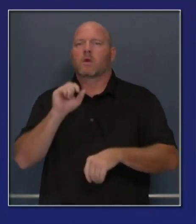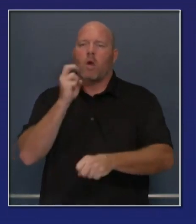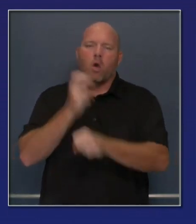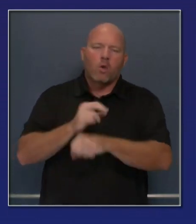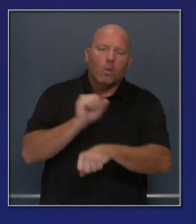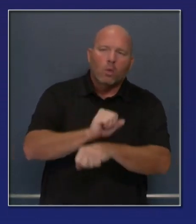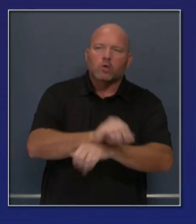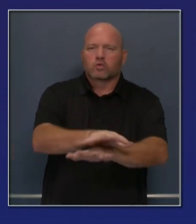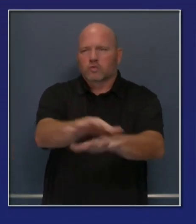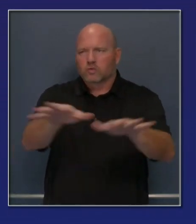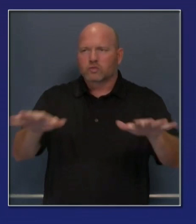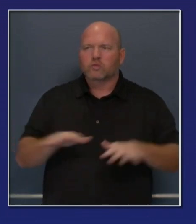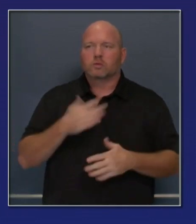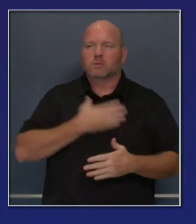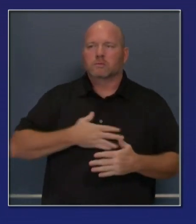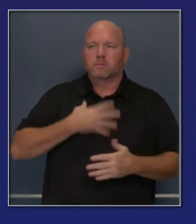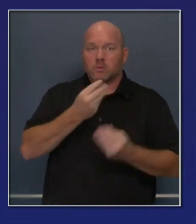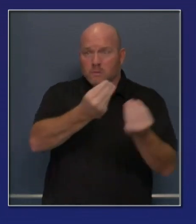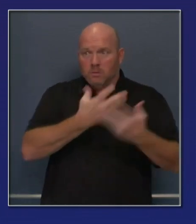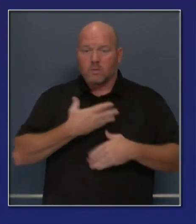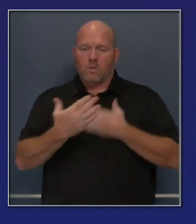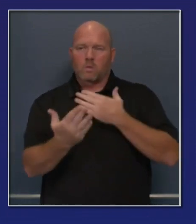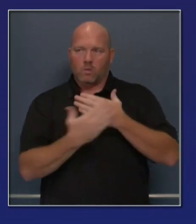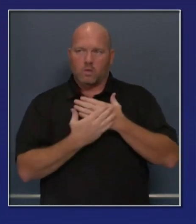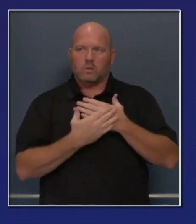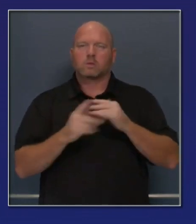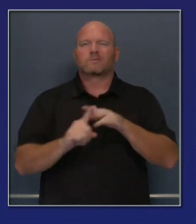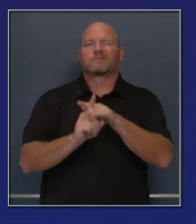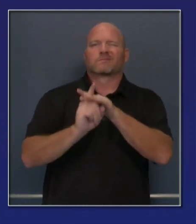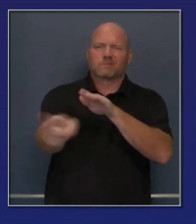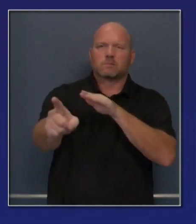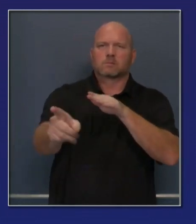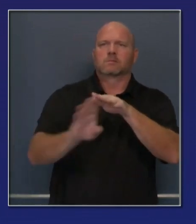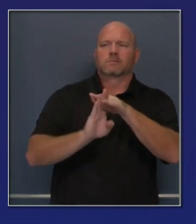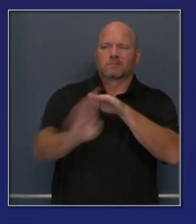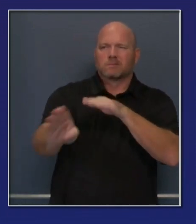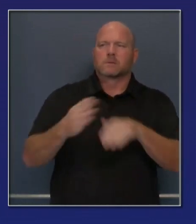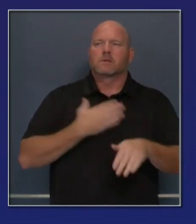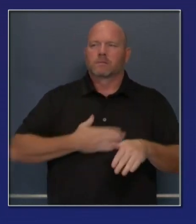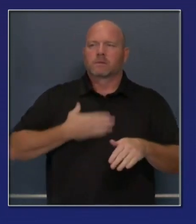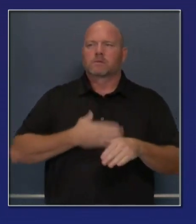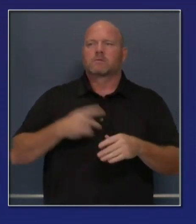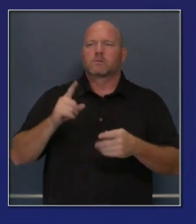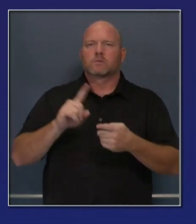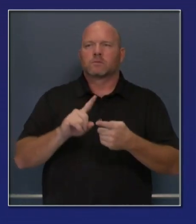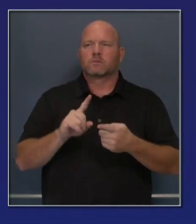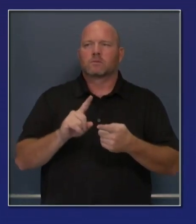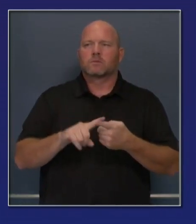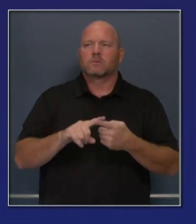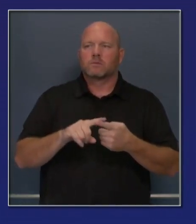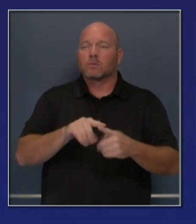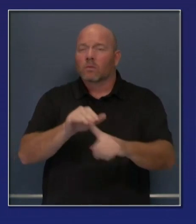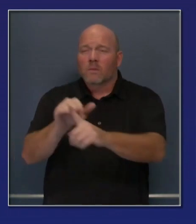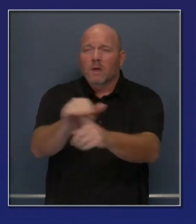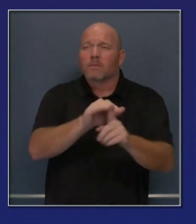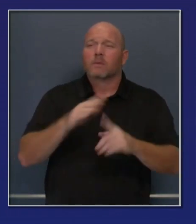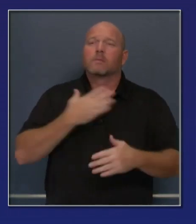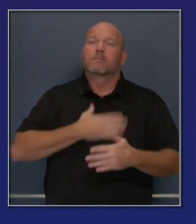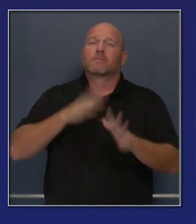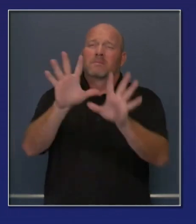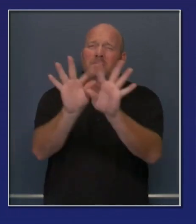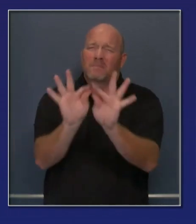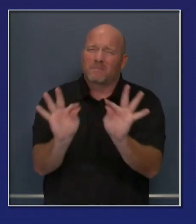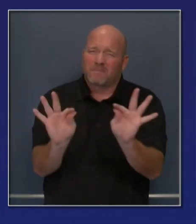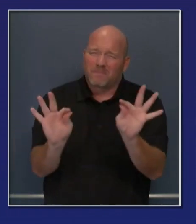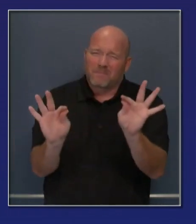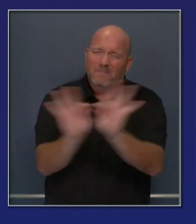warnings of those that call for evacuations related to these wildfires. I want to remind people of the importance and imperative of being even